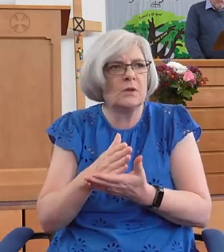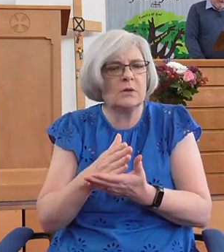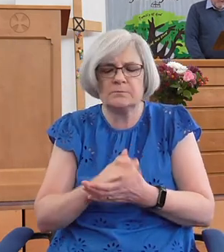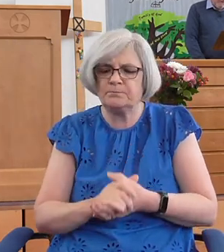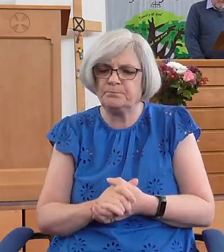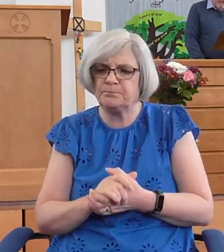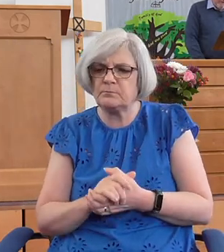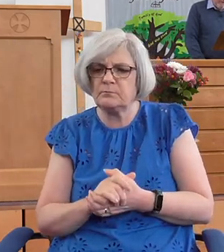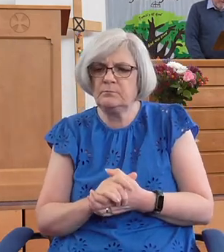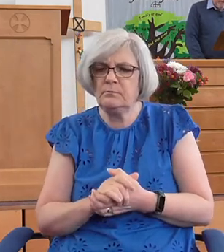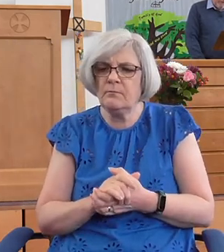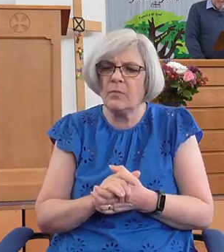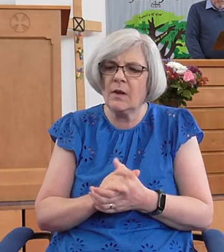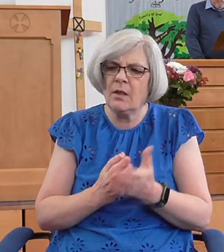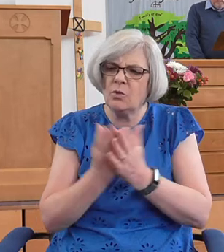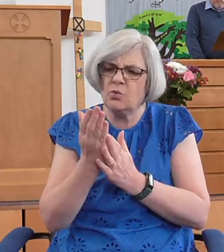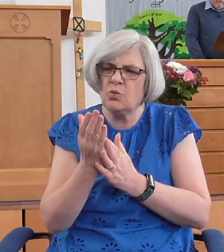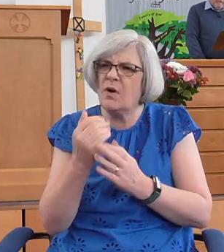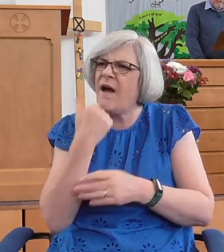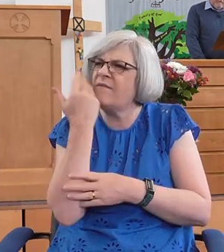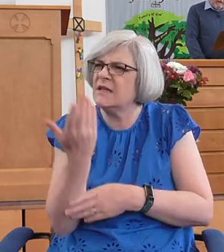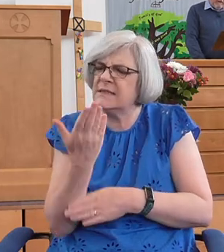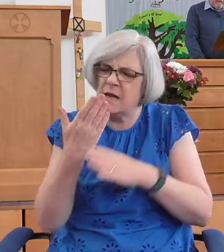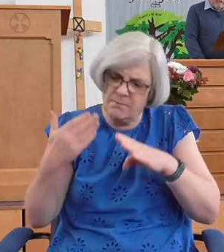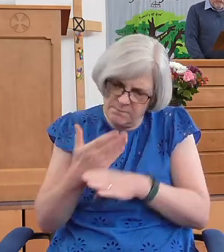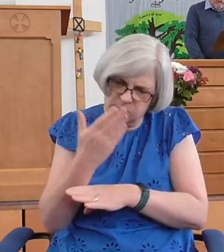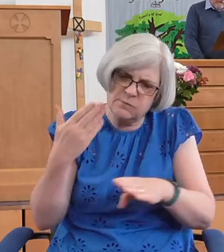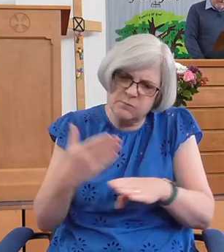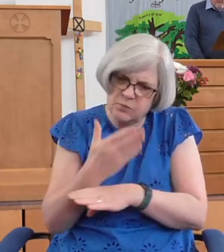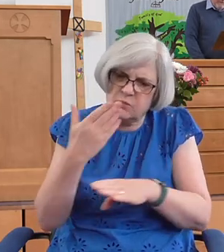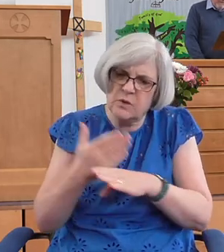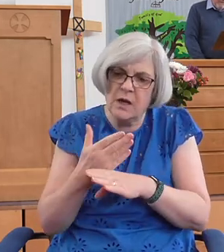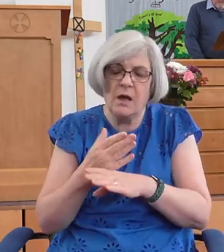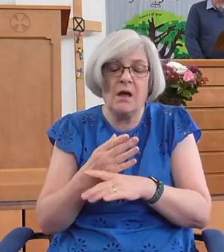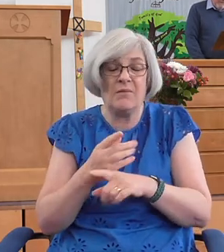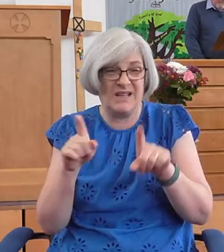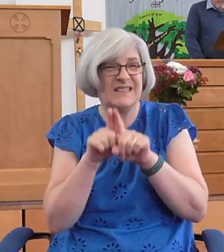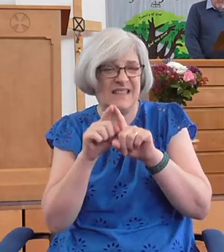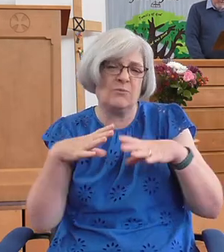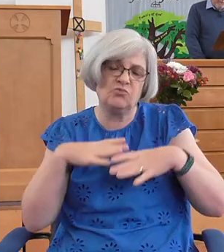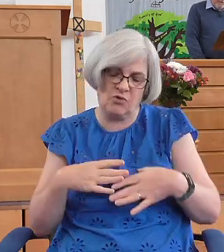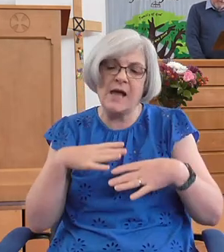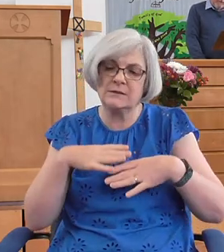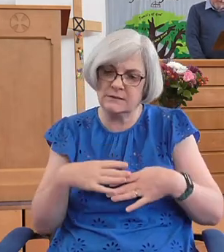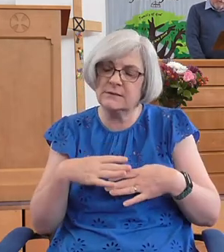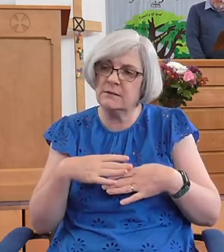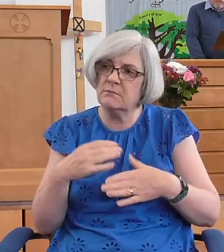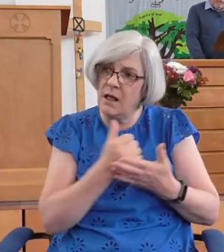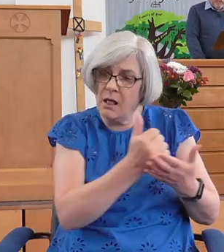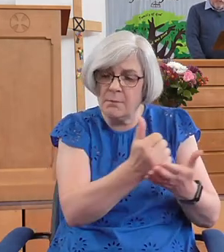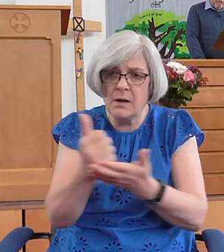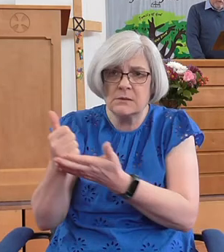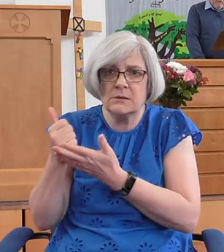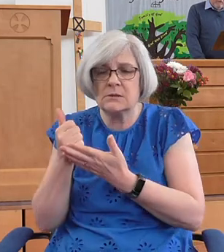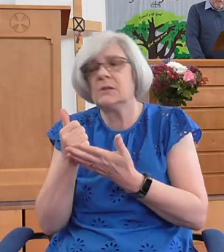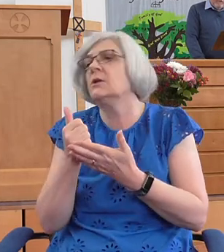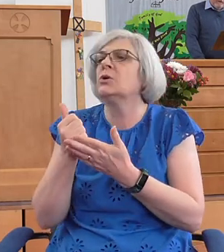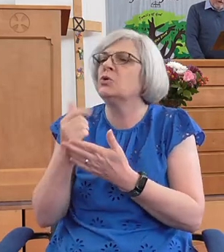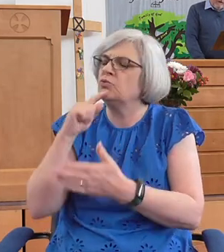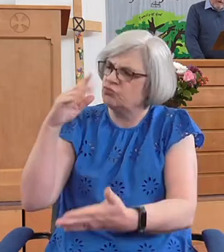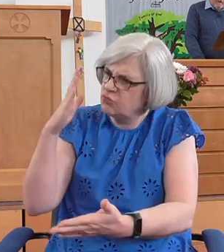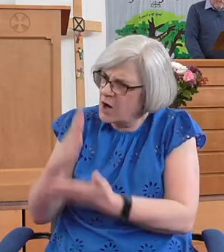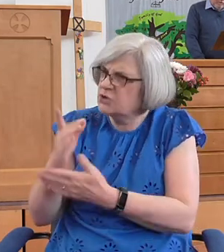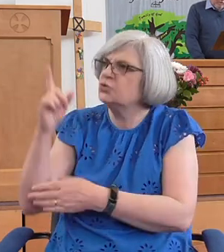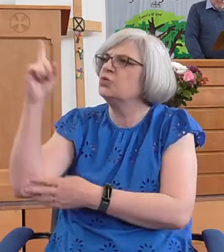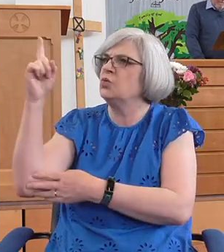In the midst of our daily toil and in our rest, help us to trust you with